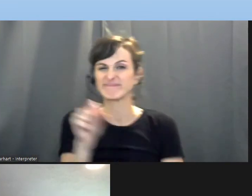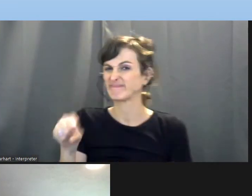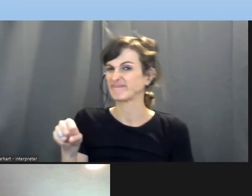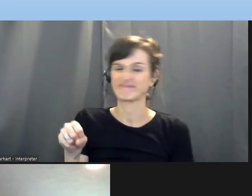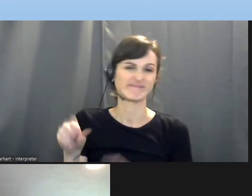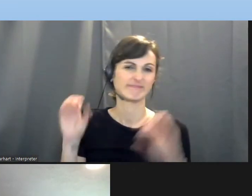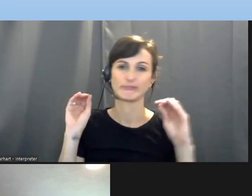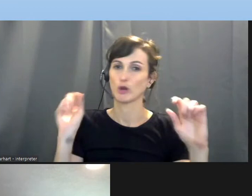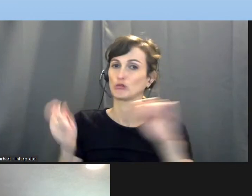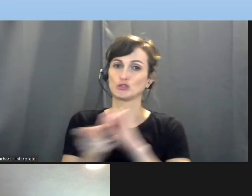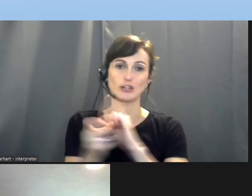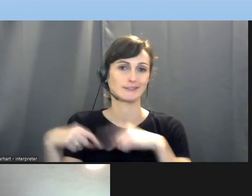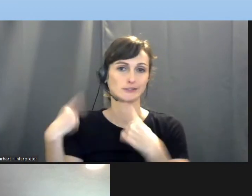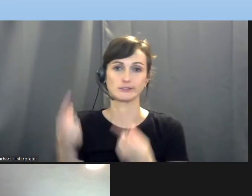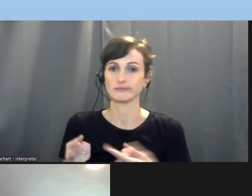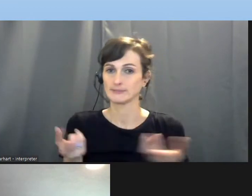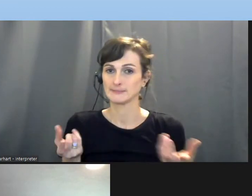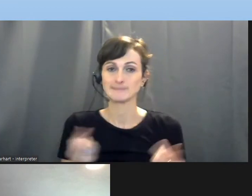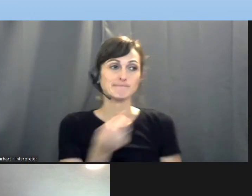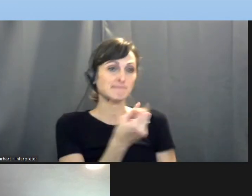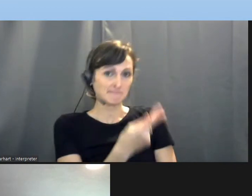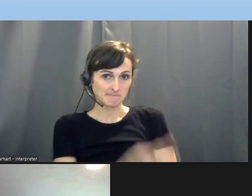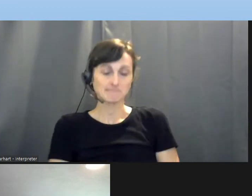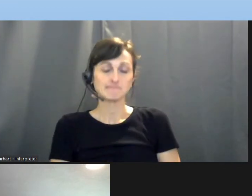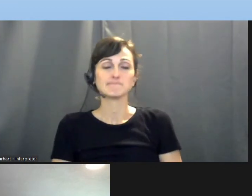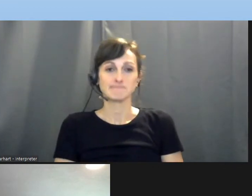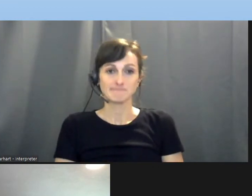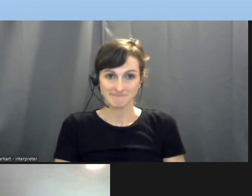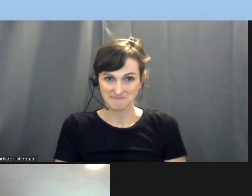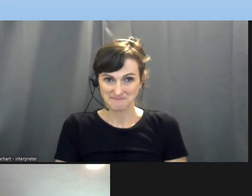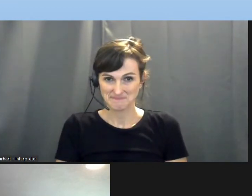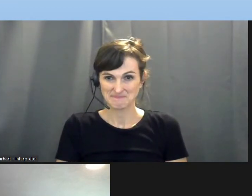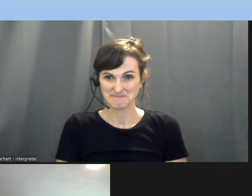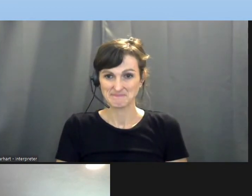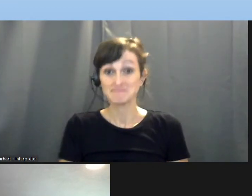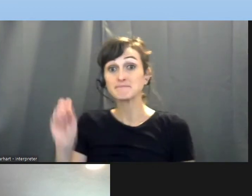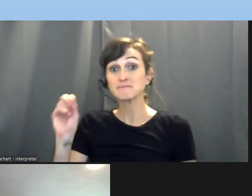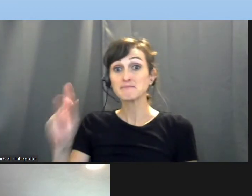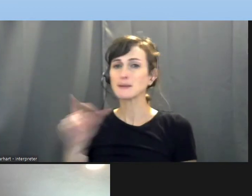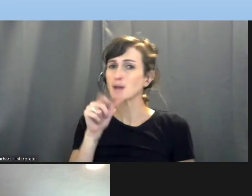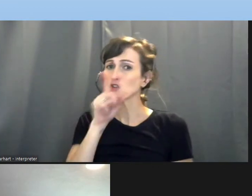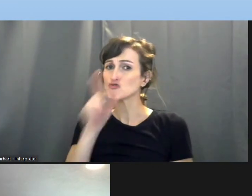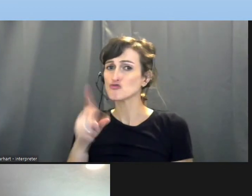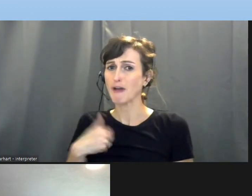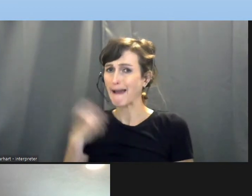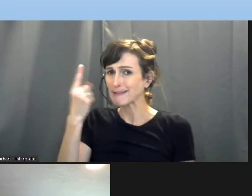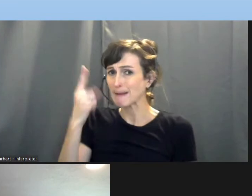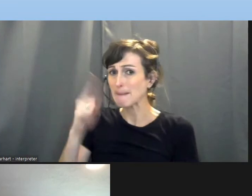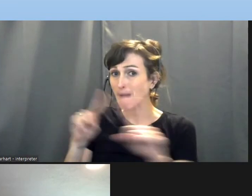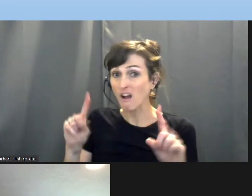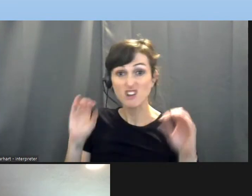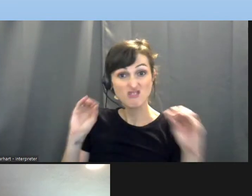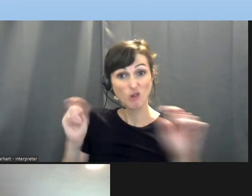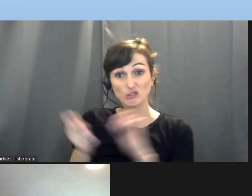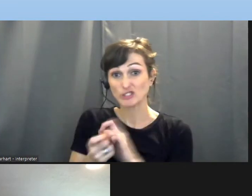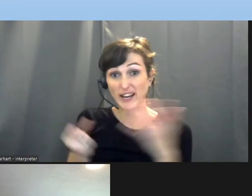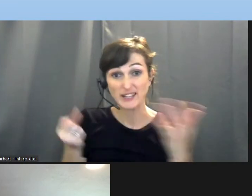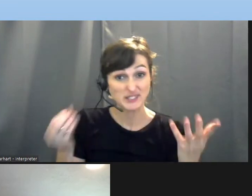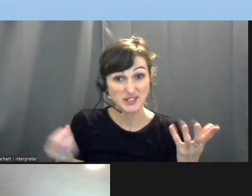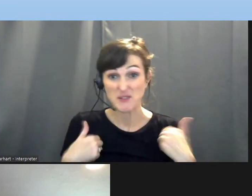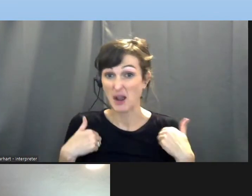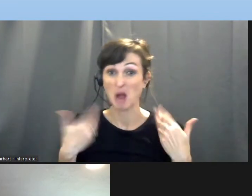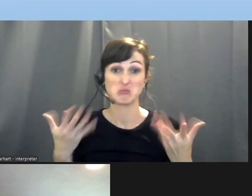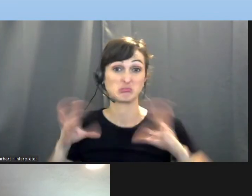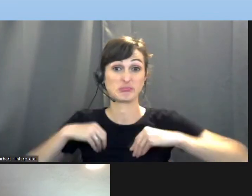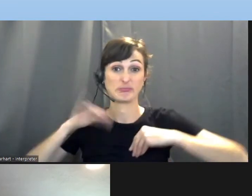no change made to that. Okay. I'll find out. Well, I'm not sure I understand, but there's no change, so I'll go with that. So you